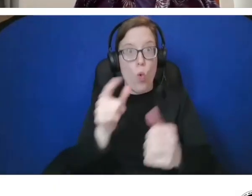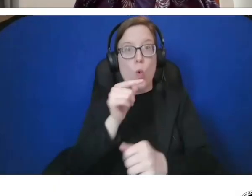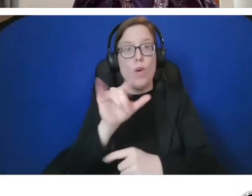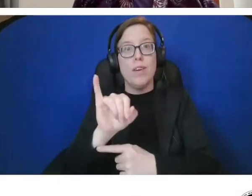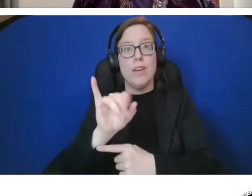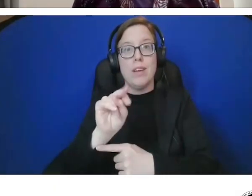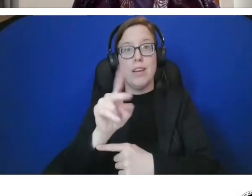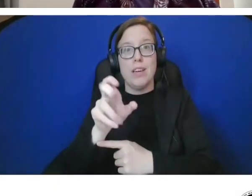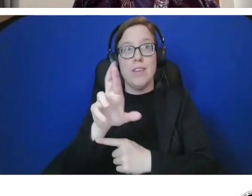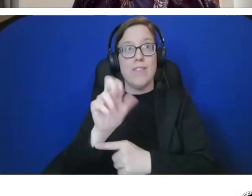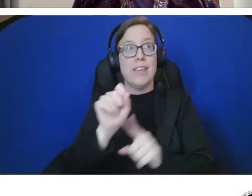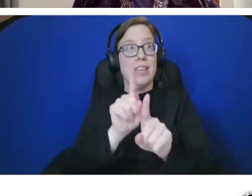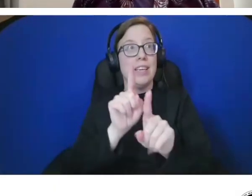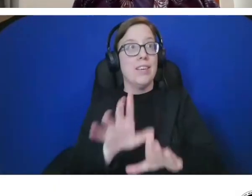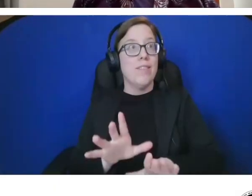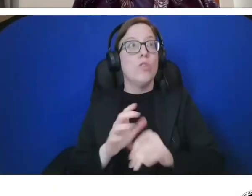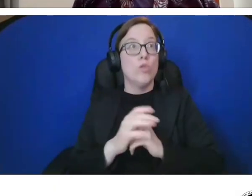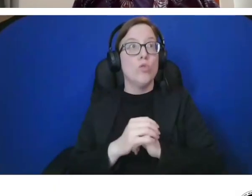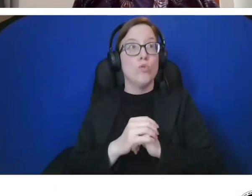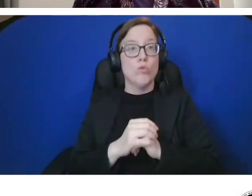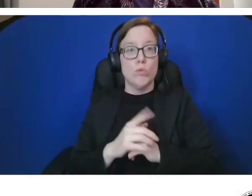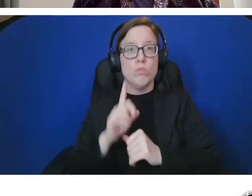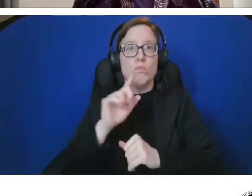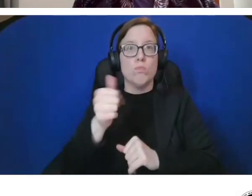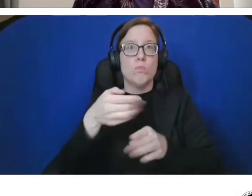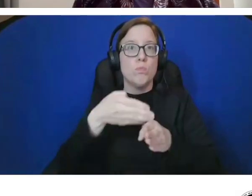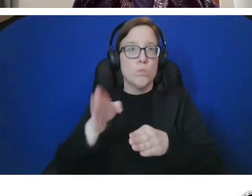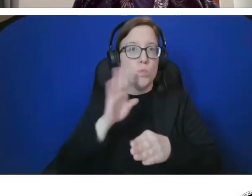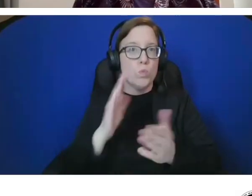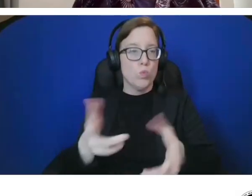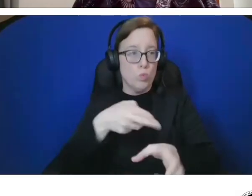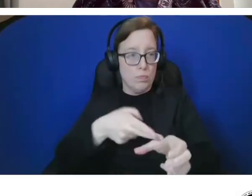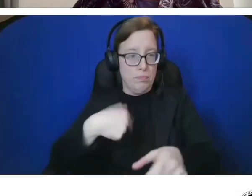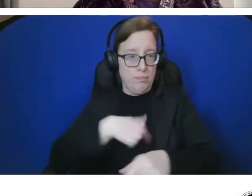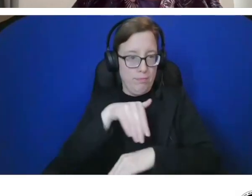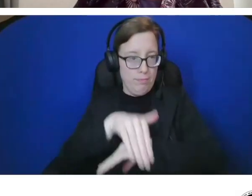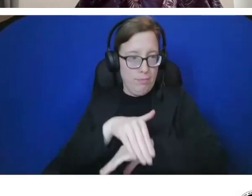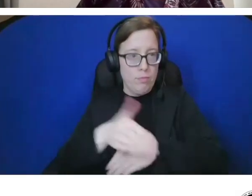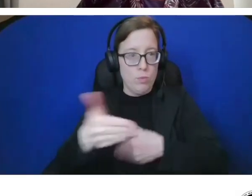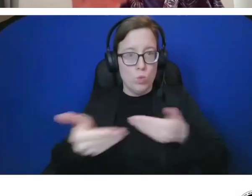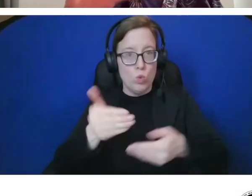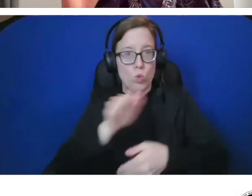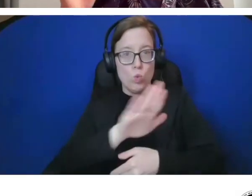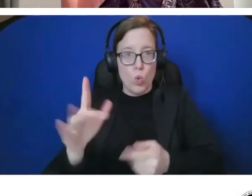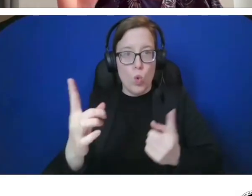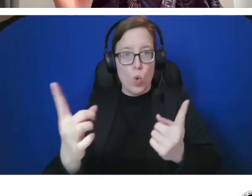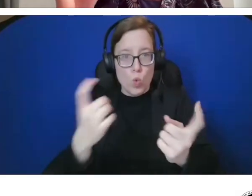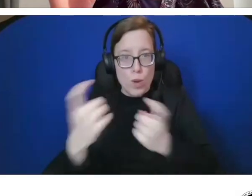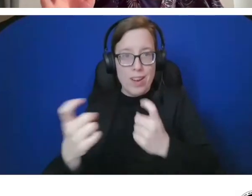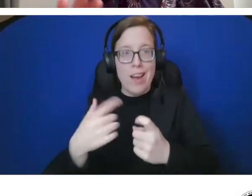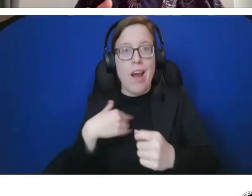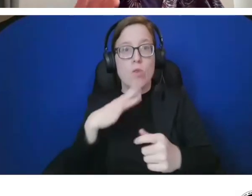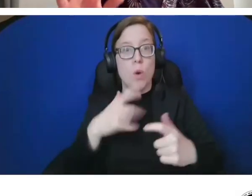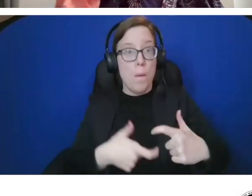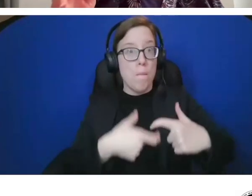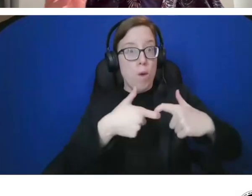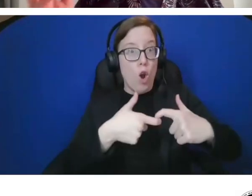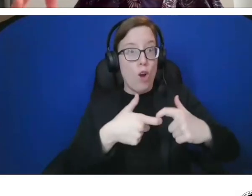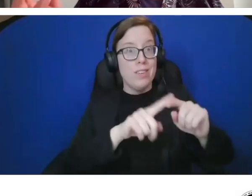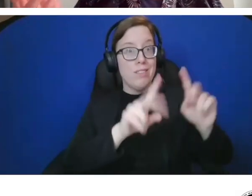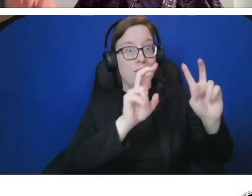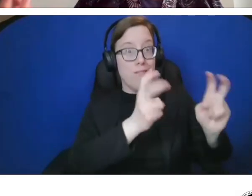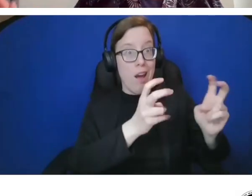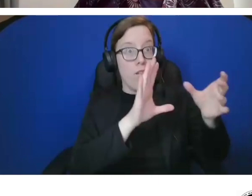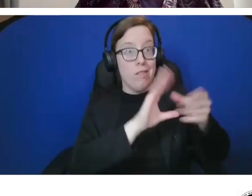is interveners, but that there will be other professionals joining us tonight. So, I welcome your questions. I'll try to pause after each